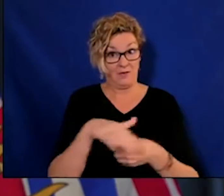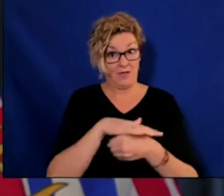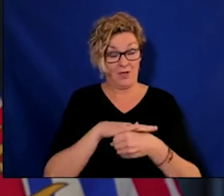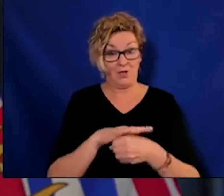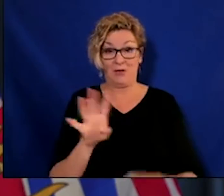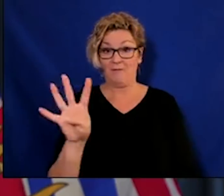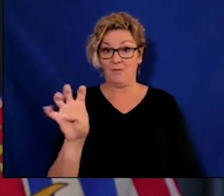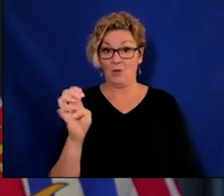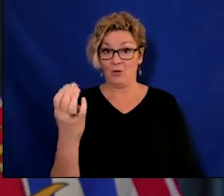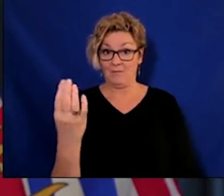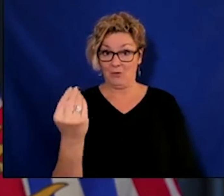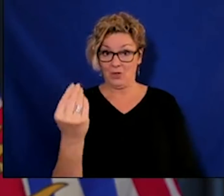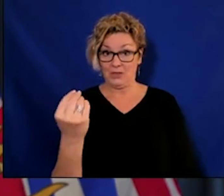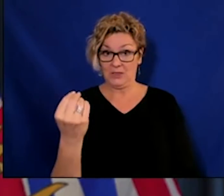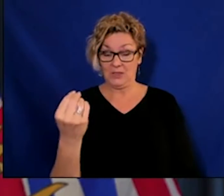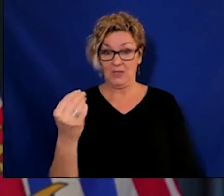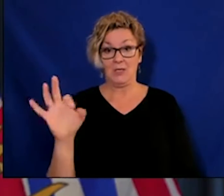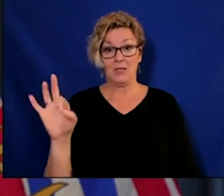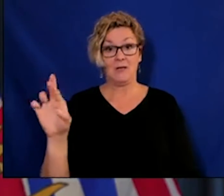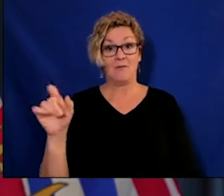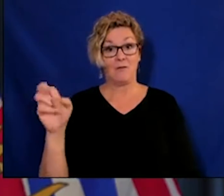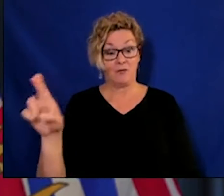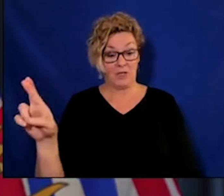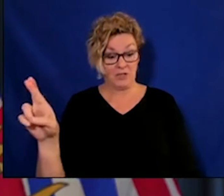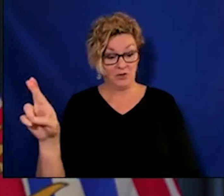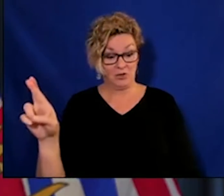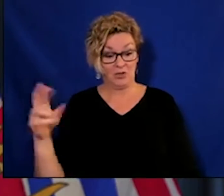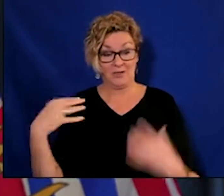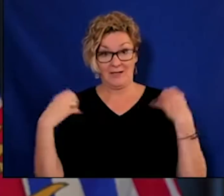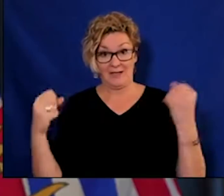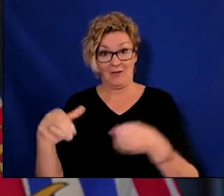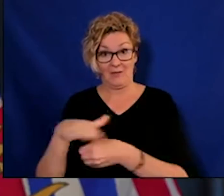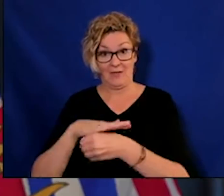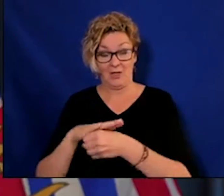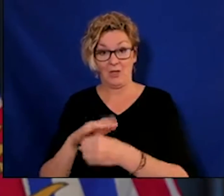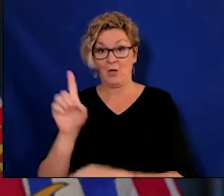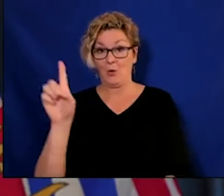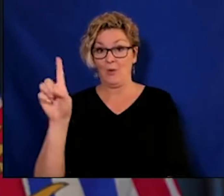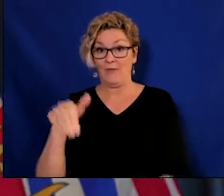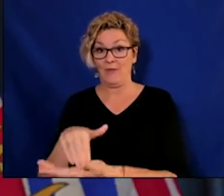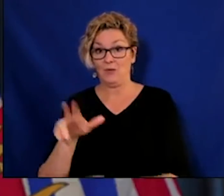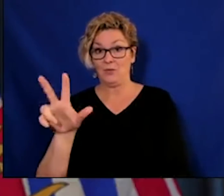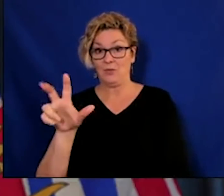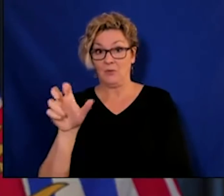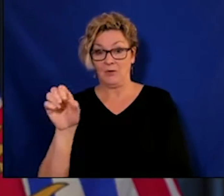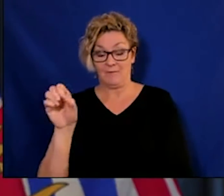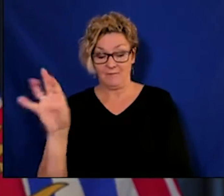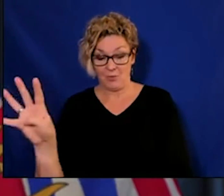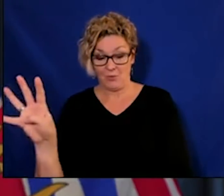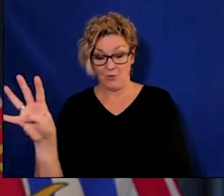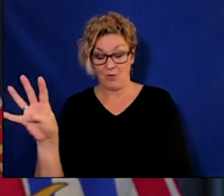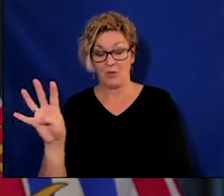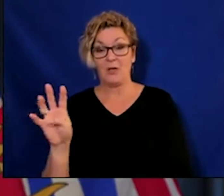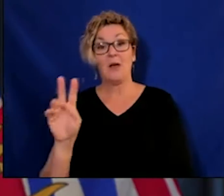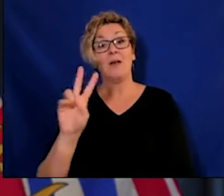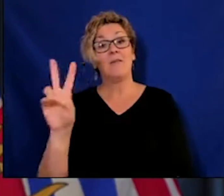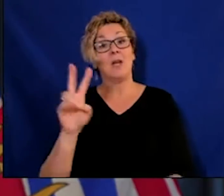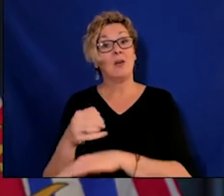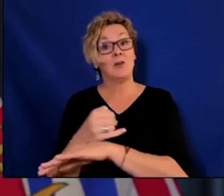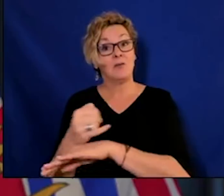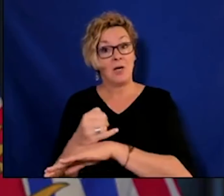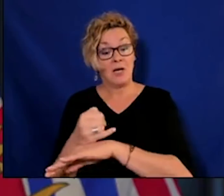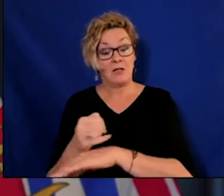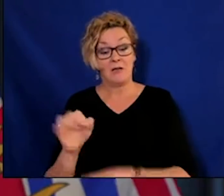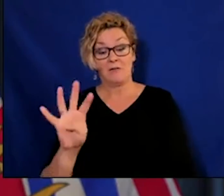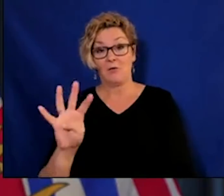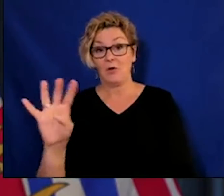1,304 people were in the Fraser Health Region, 48 people on Vancouver Island, 104 people in the